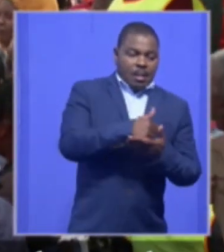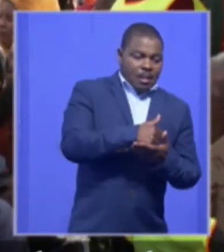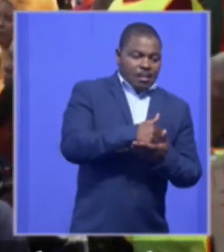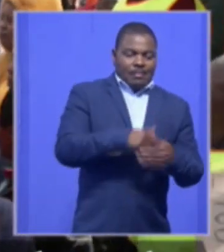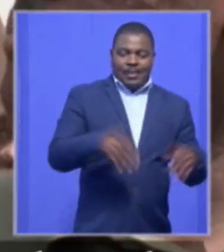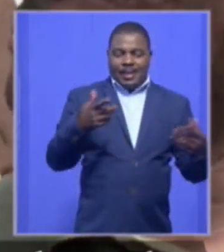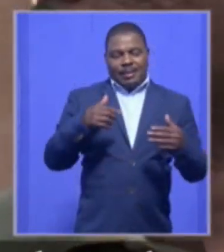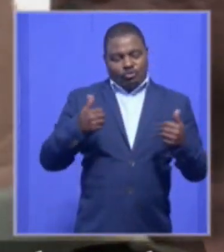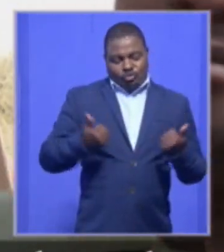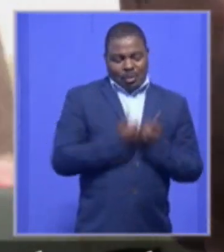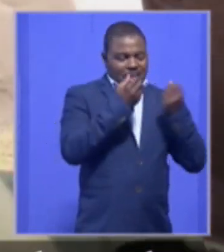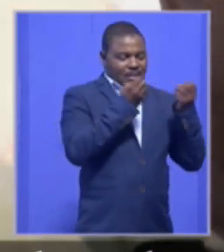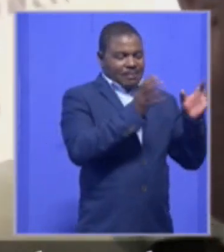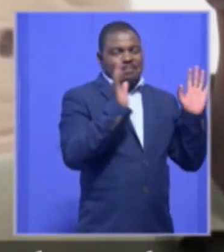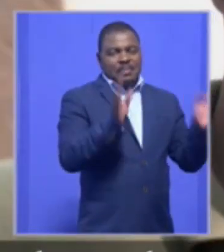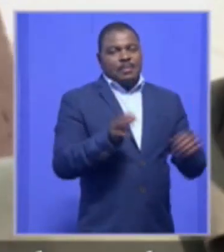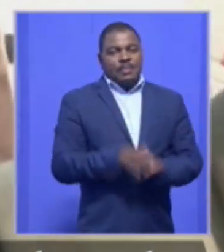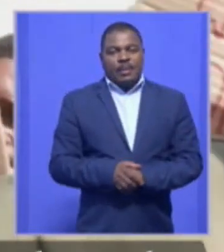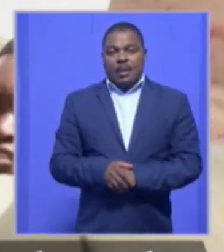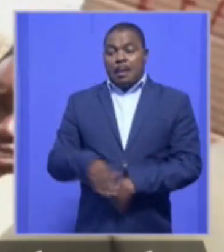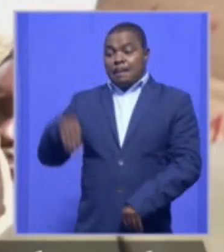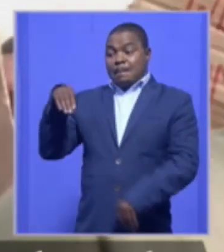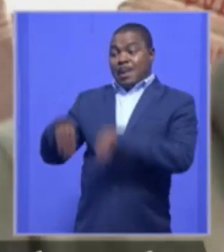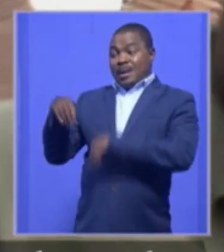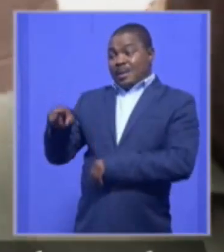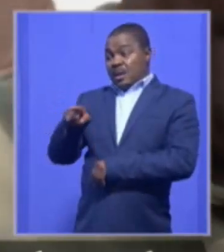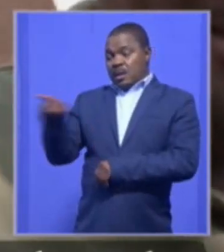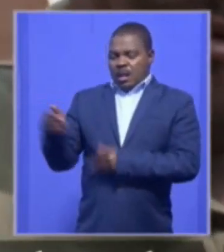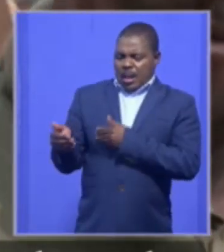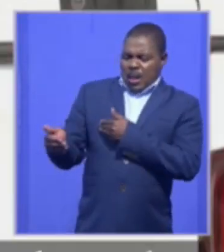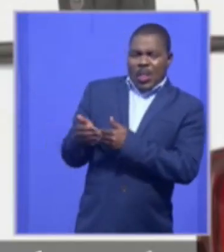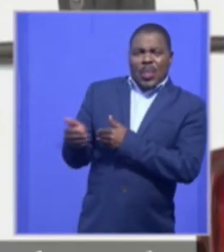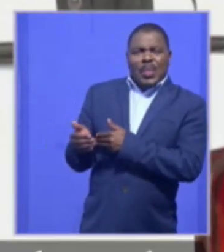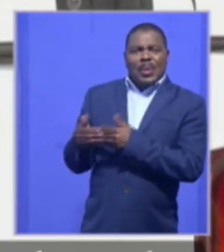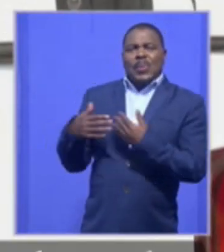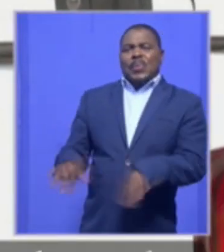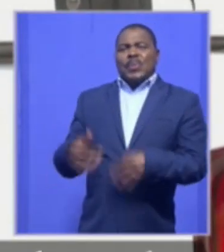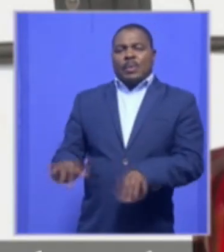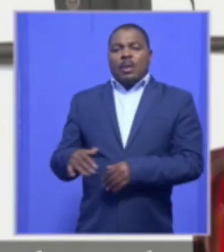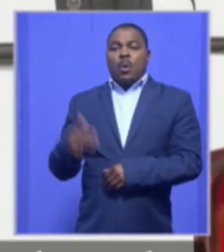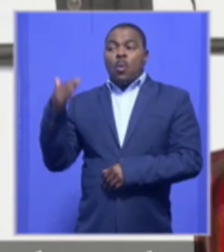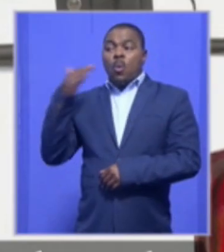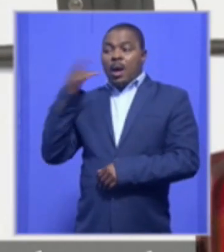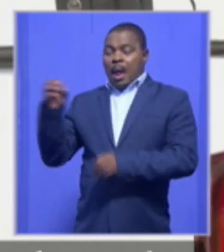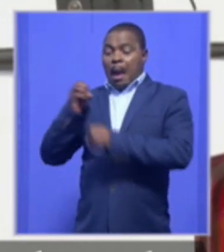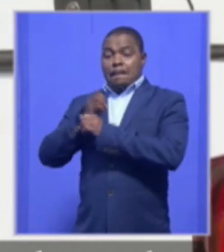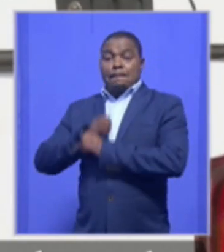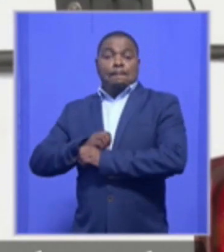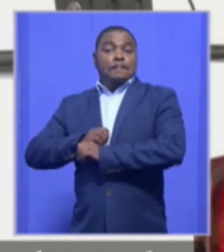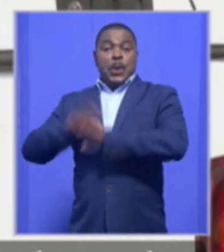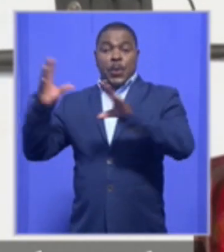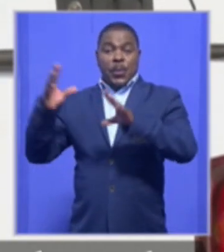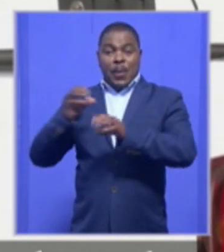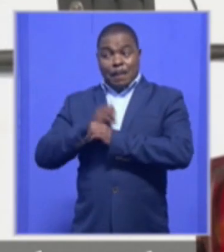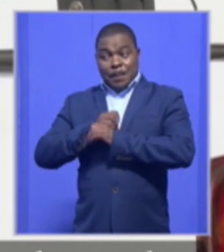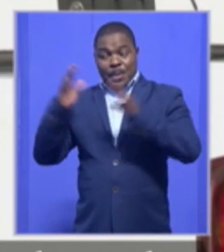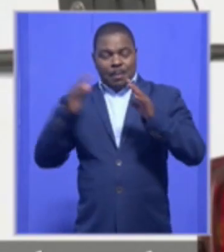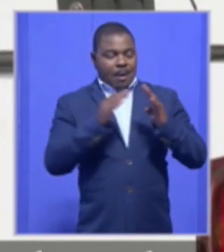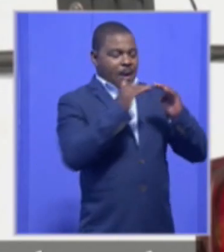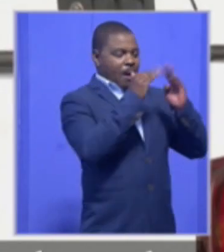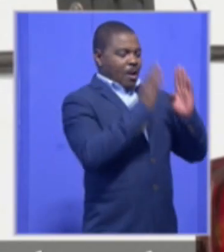dikgwetlho. Meepo e leng teng ena e gaufi thata le rona mo eleng gore ba ga ba thuntsha ditalamete tsa bone dintlu tsa rona di